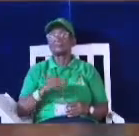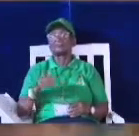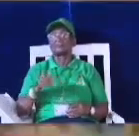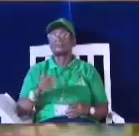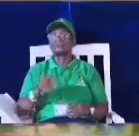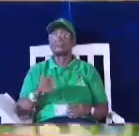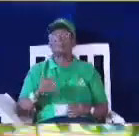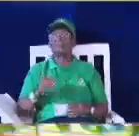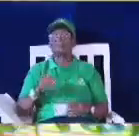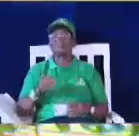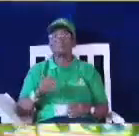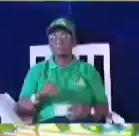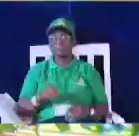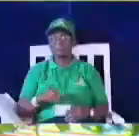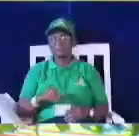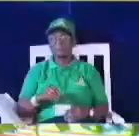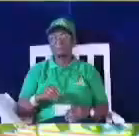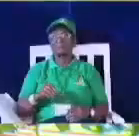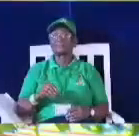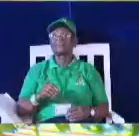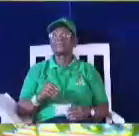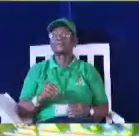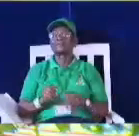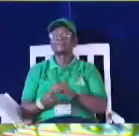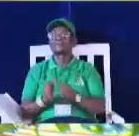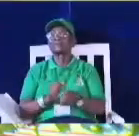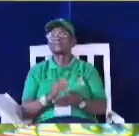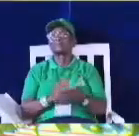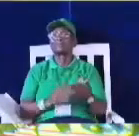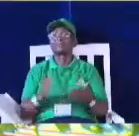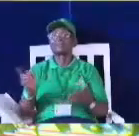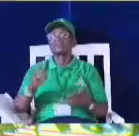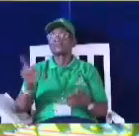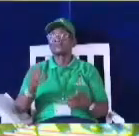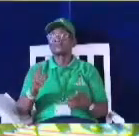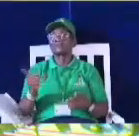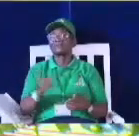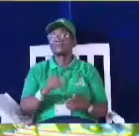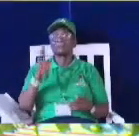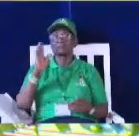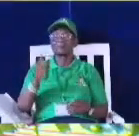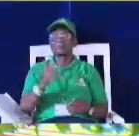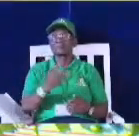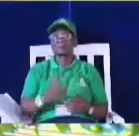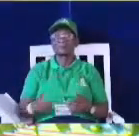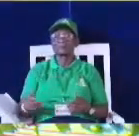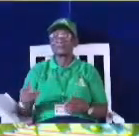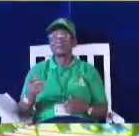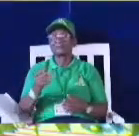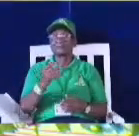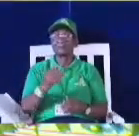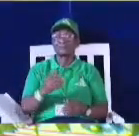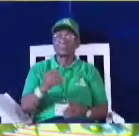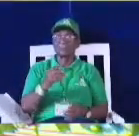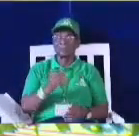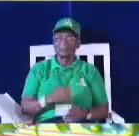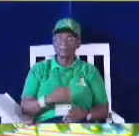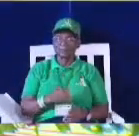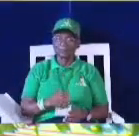So somewhere along the line tonight, you're going to lay hands on yourself.